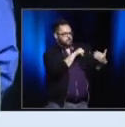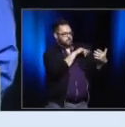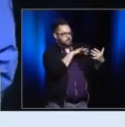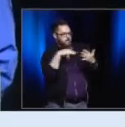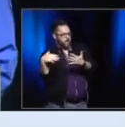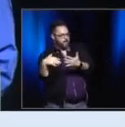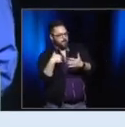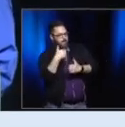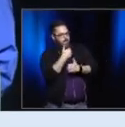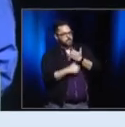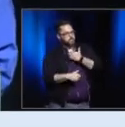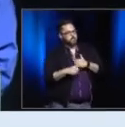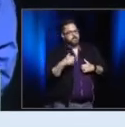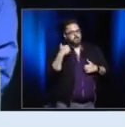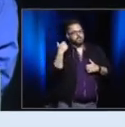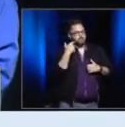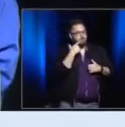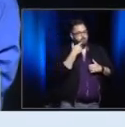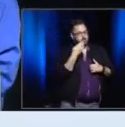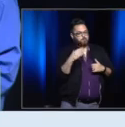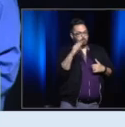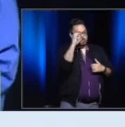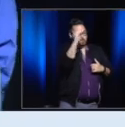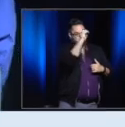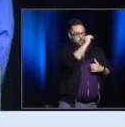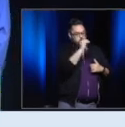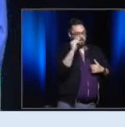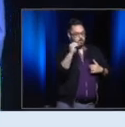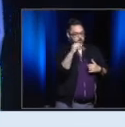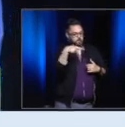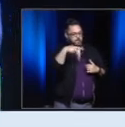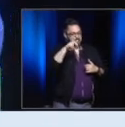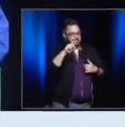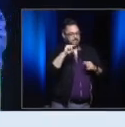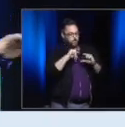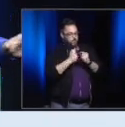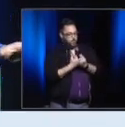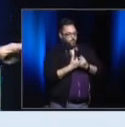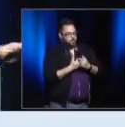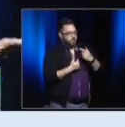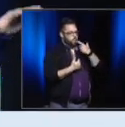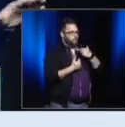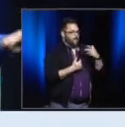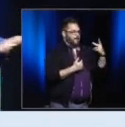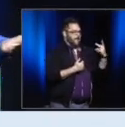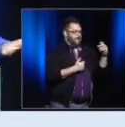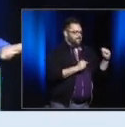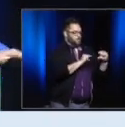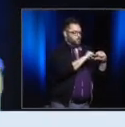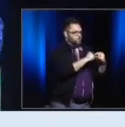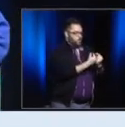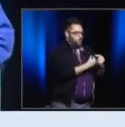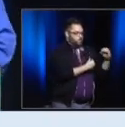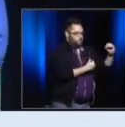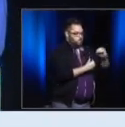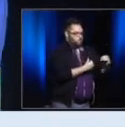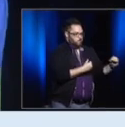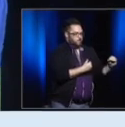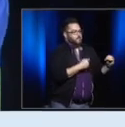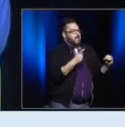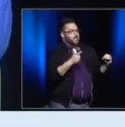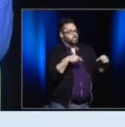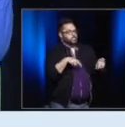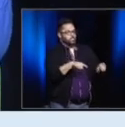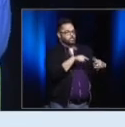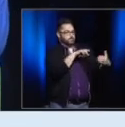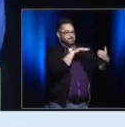between these two, the blue PD group and the green KS group. And incredibly, in the middle of her study, the rascals,